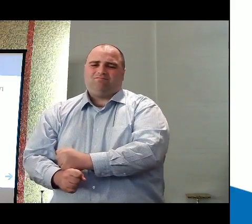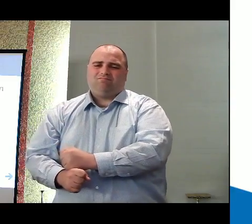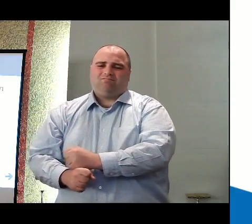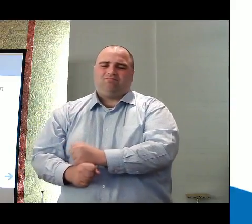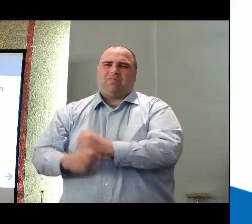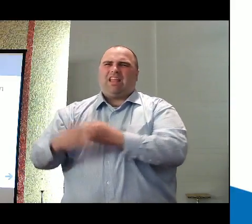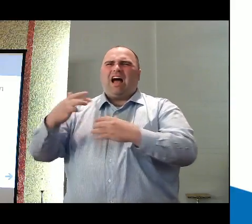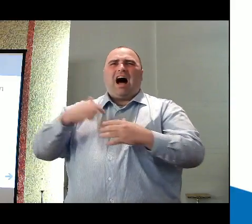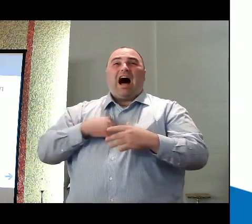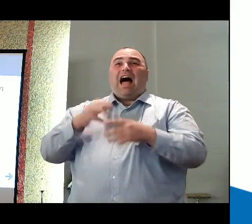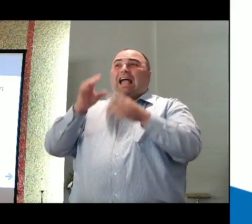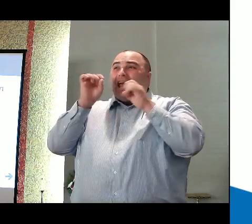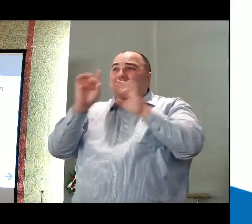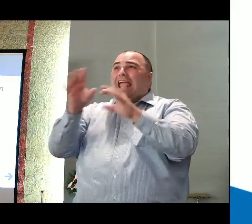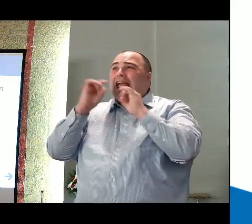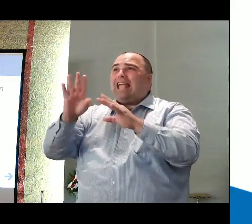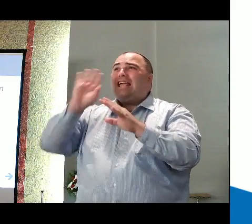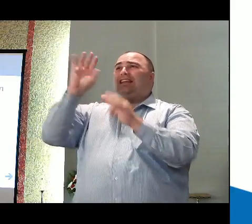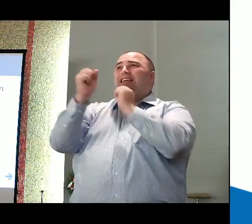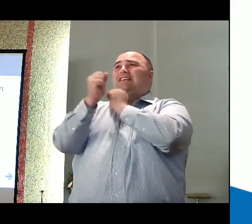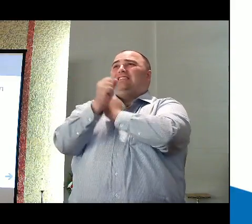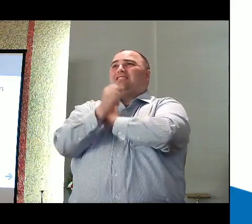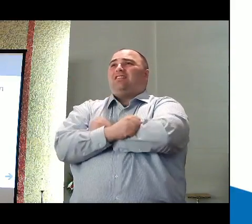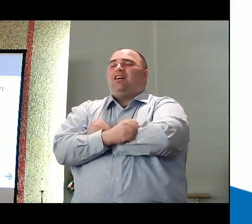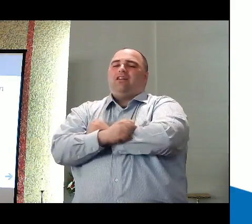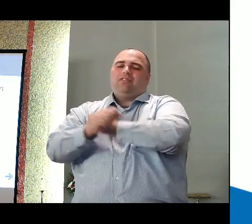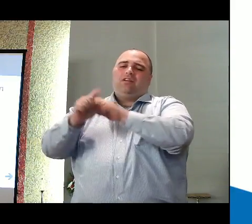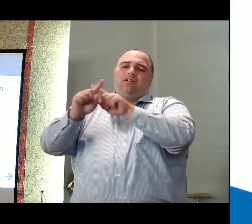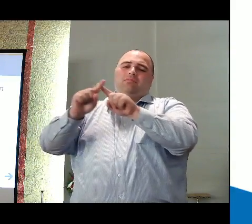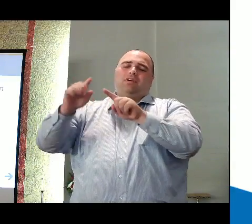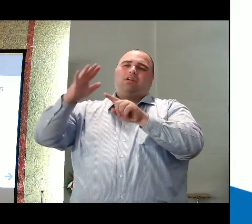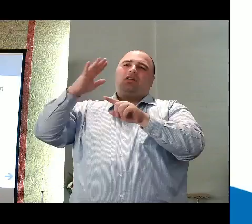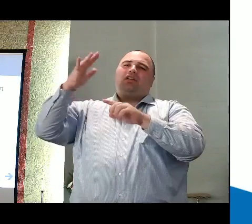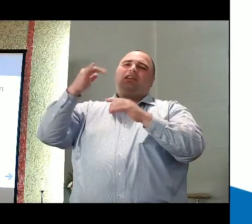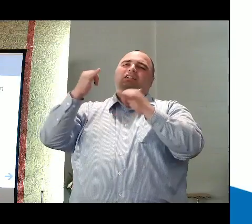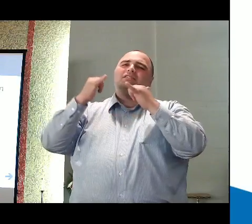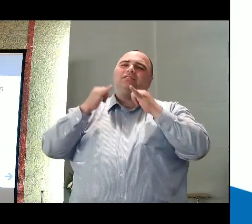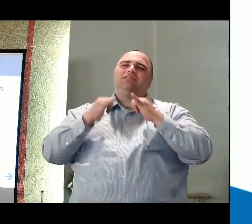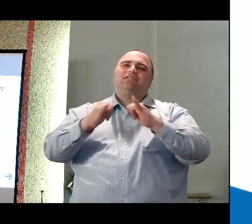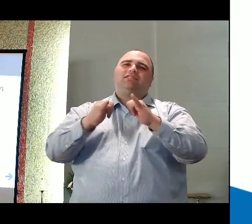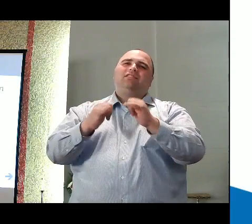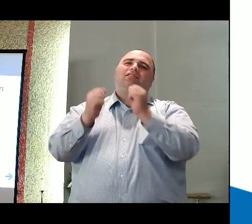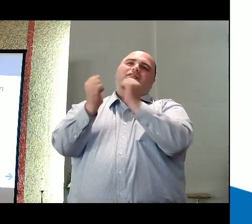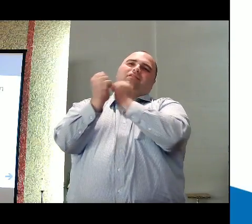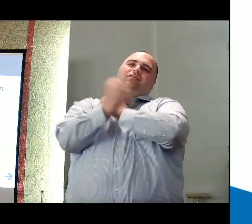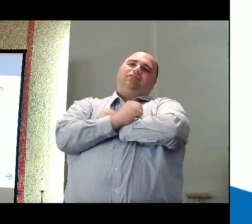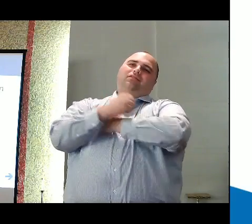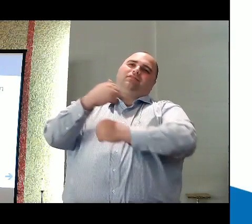causes pain, for me who scorned His